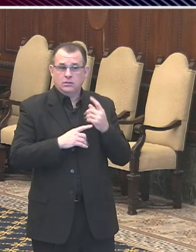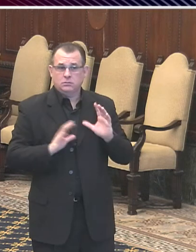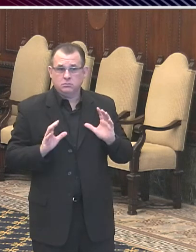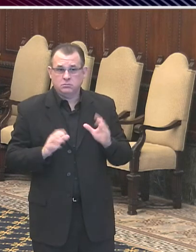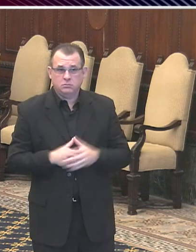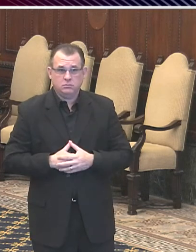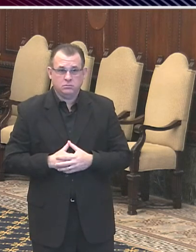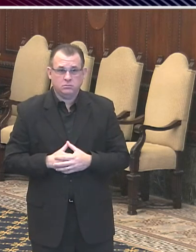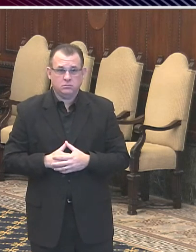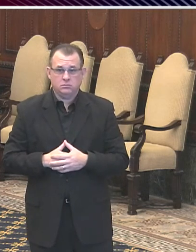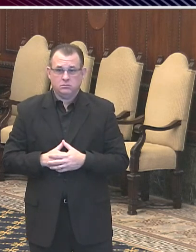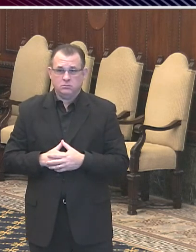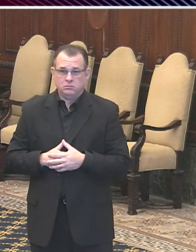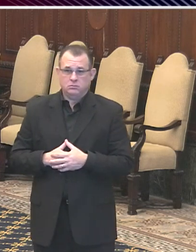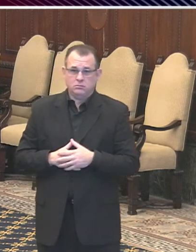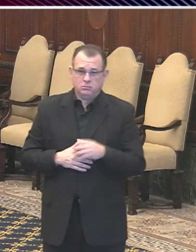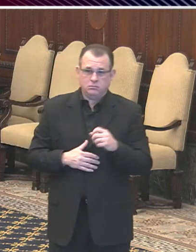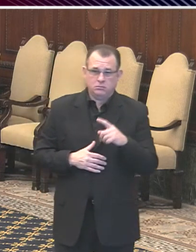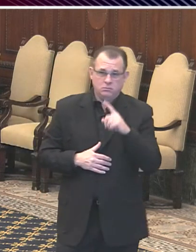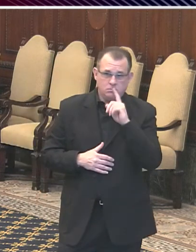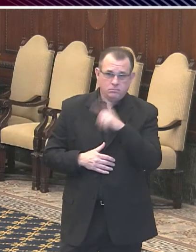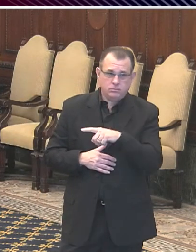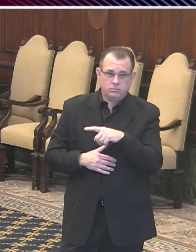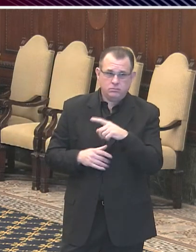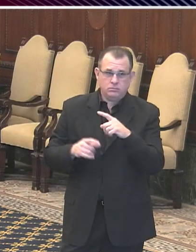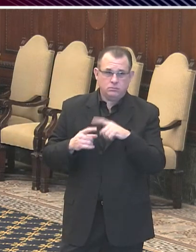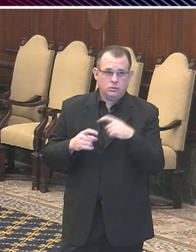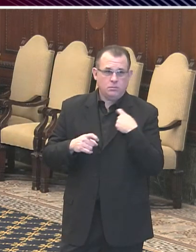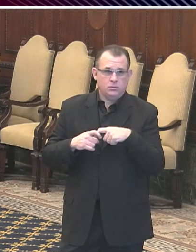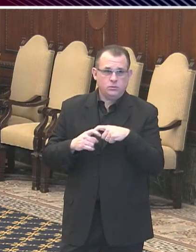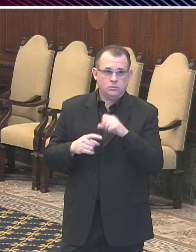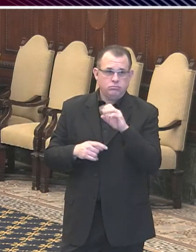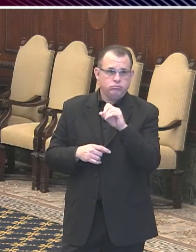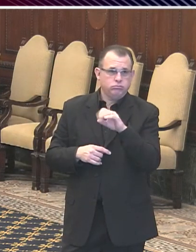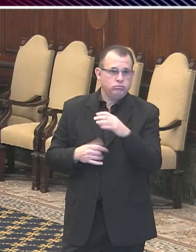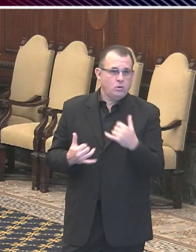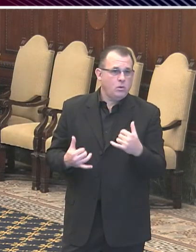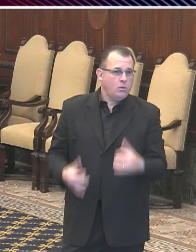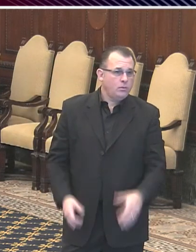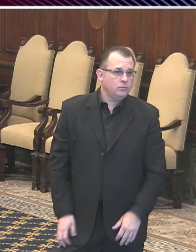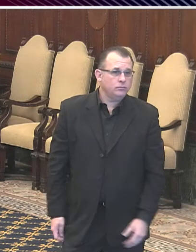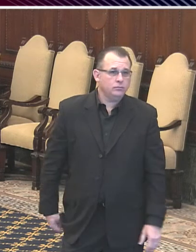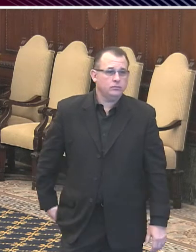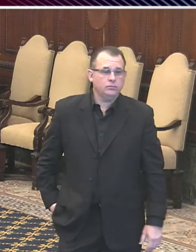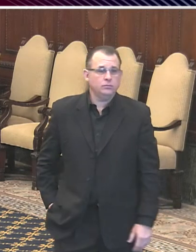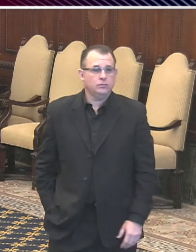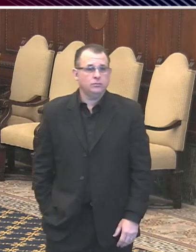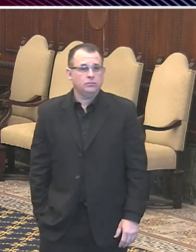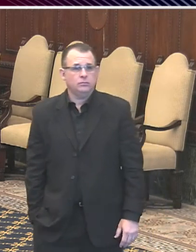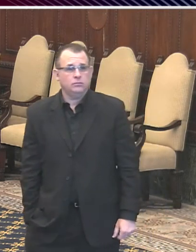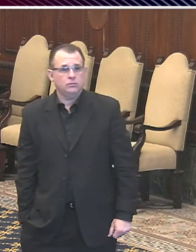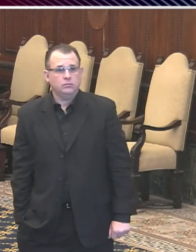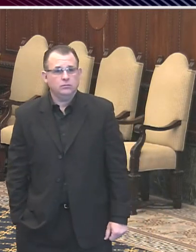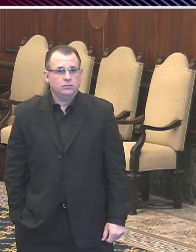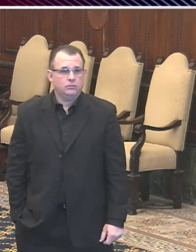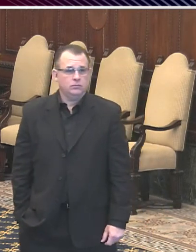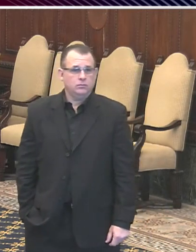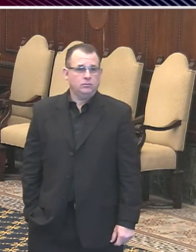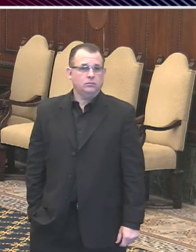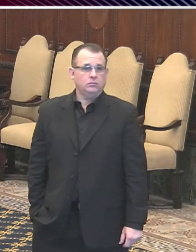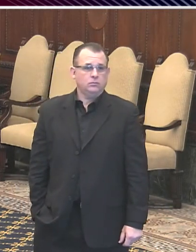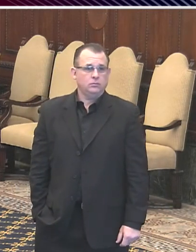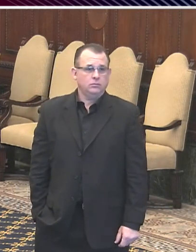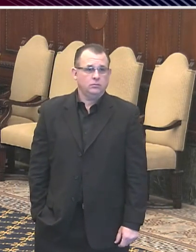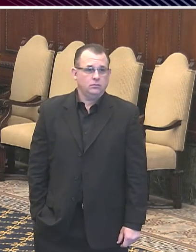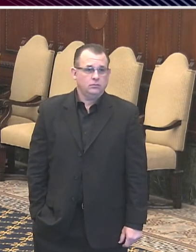Según entiendo, las instrucciones continúan con que los trabajadores tengan puesto su equipo de protección personal como debieran tenerlo